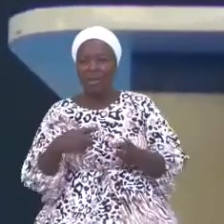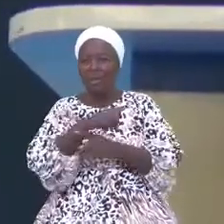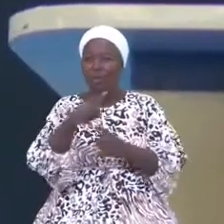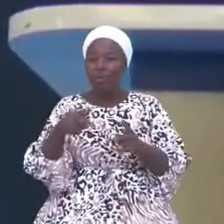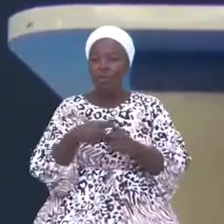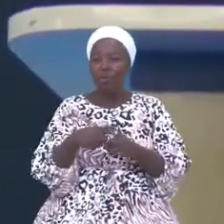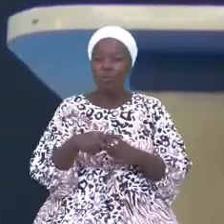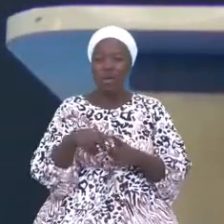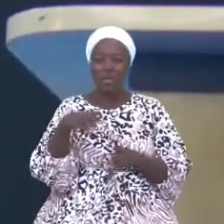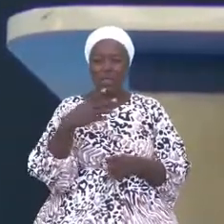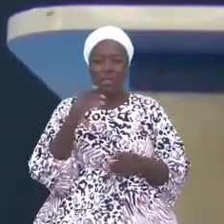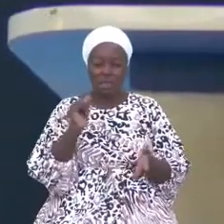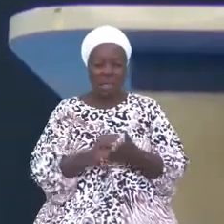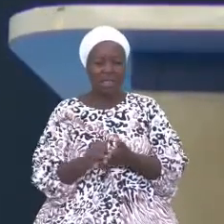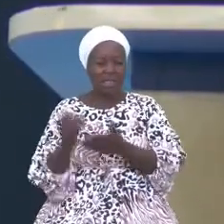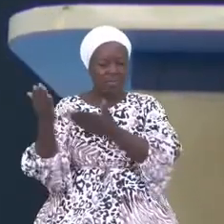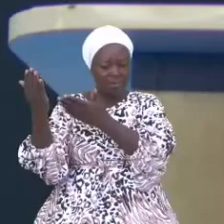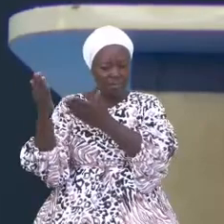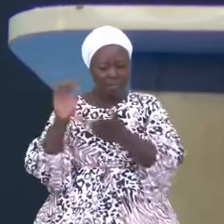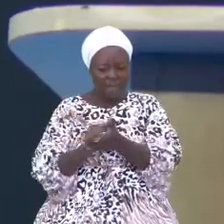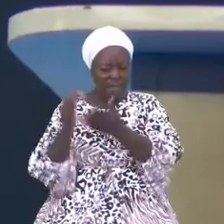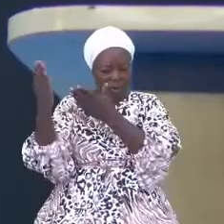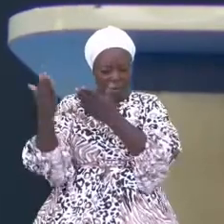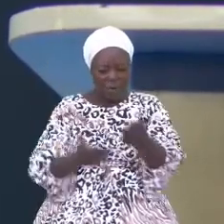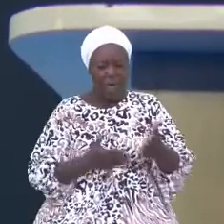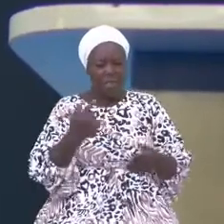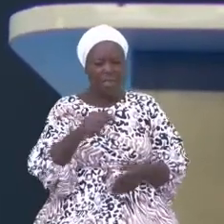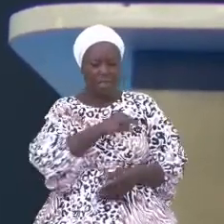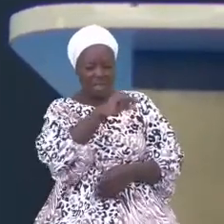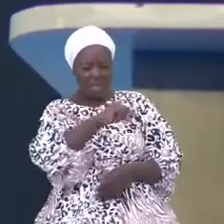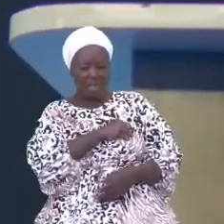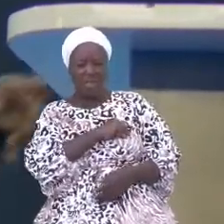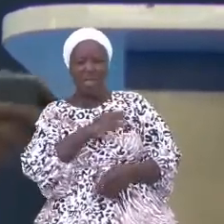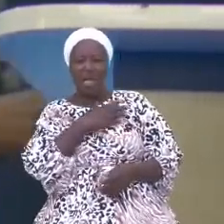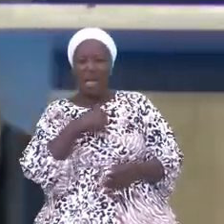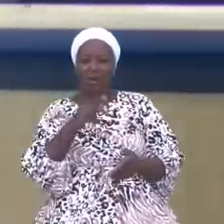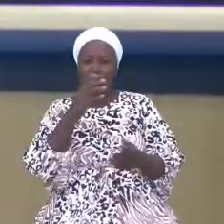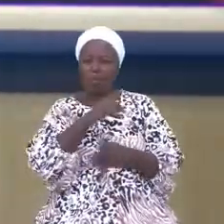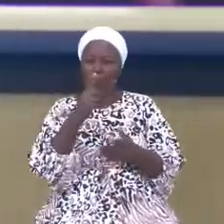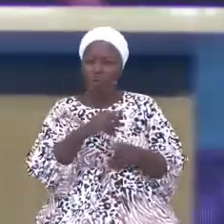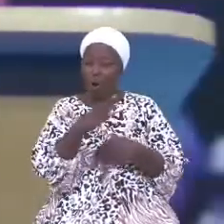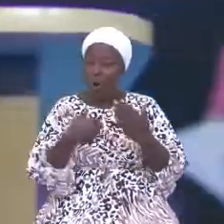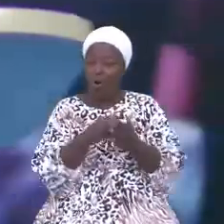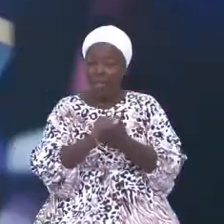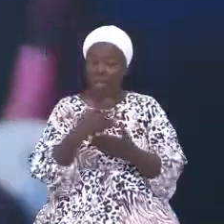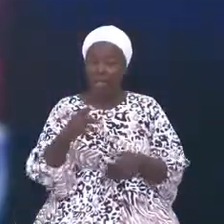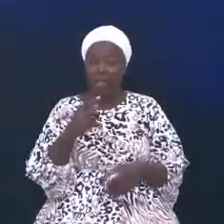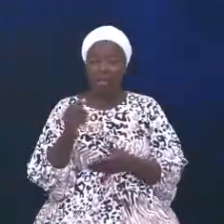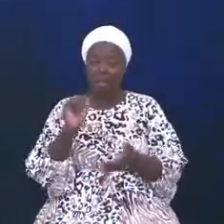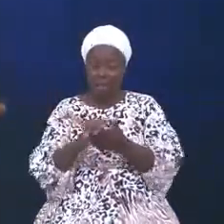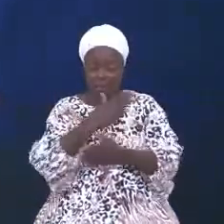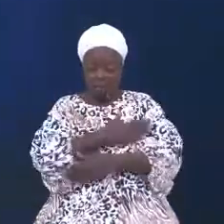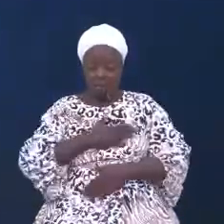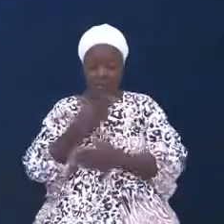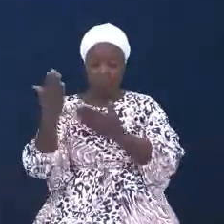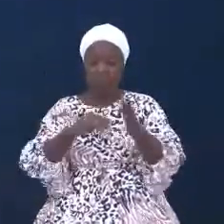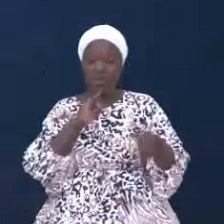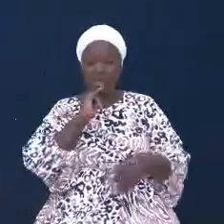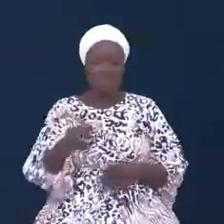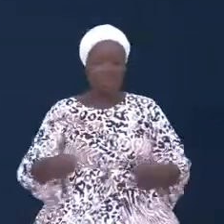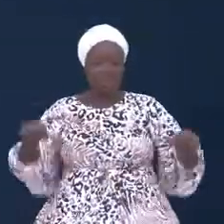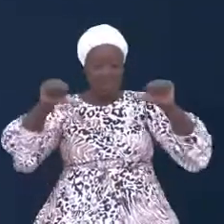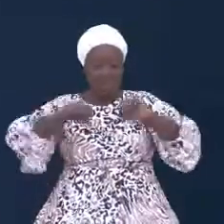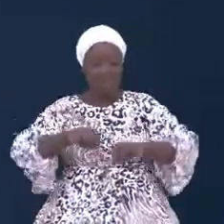is guilt. All it brings is condemnation. And because you know that